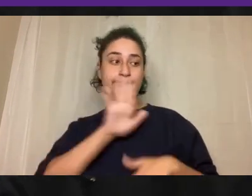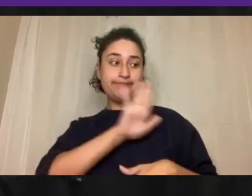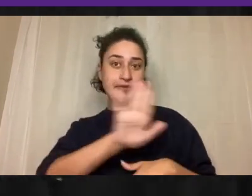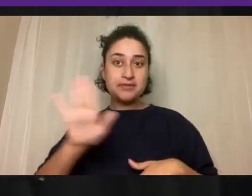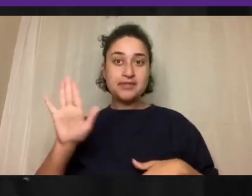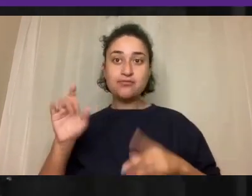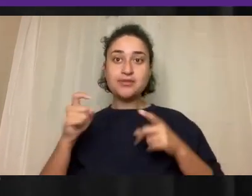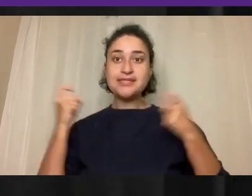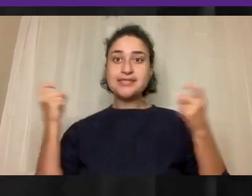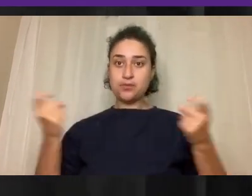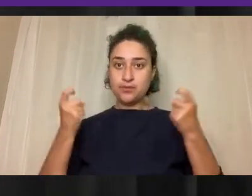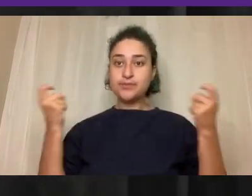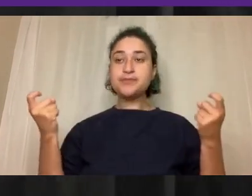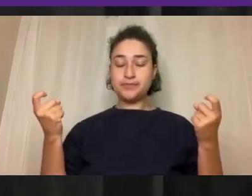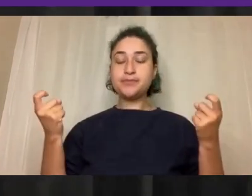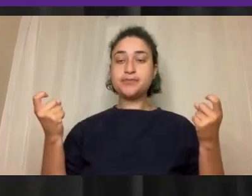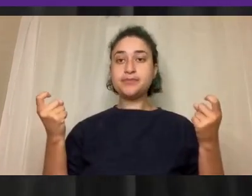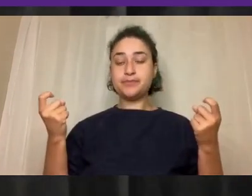Wow. Yeah.